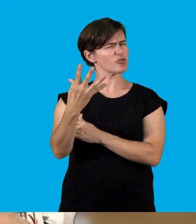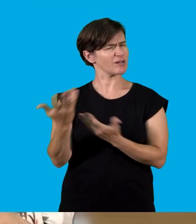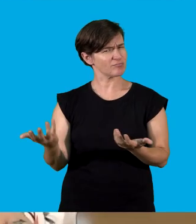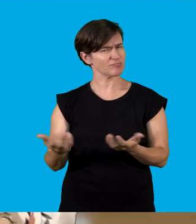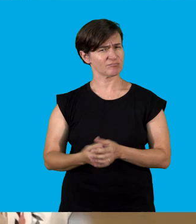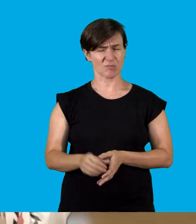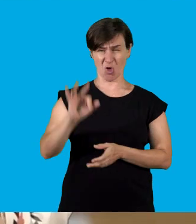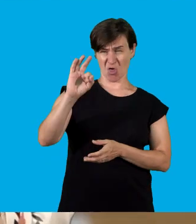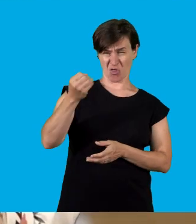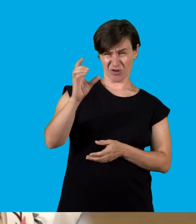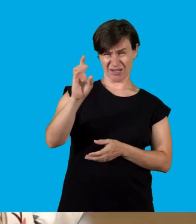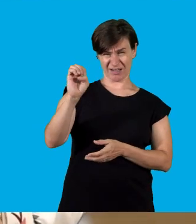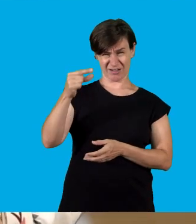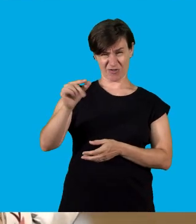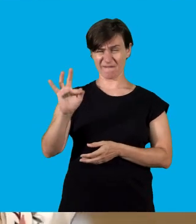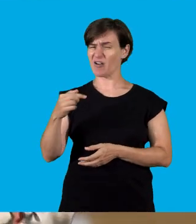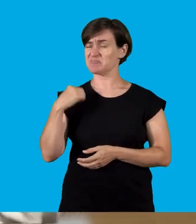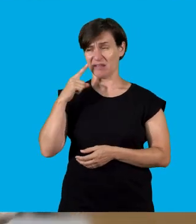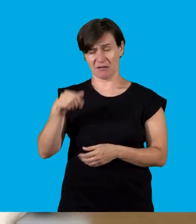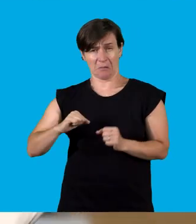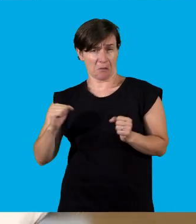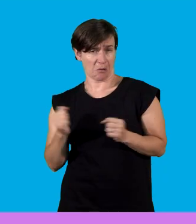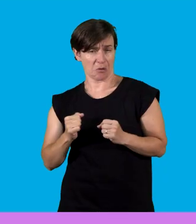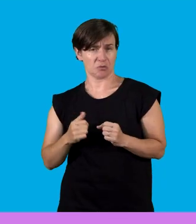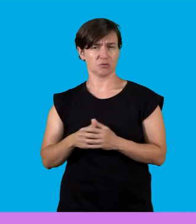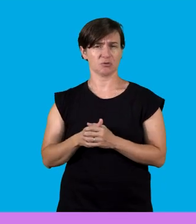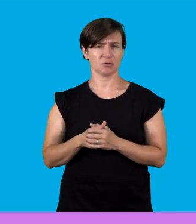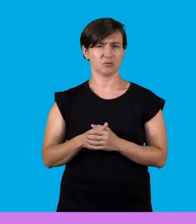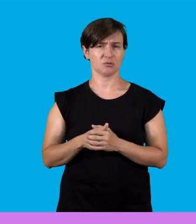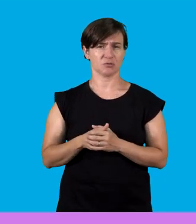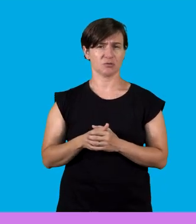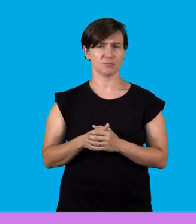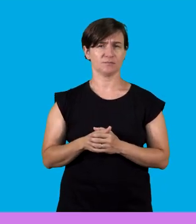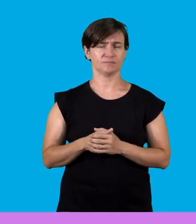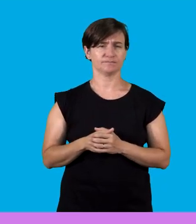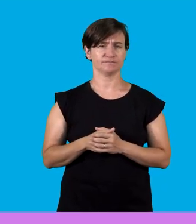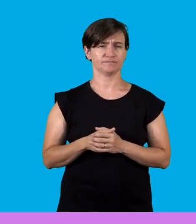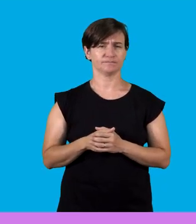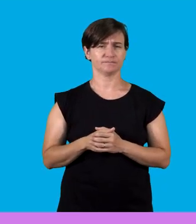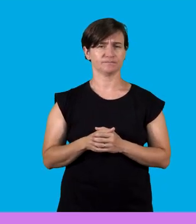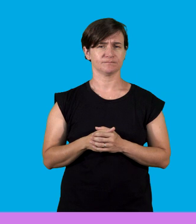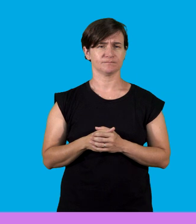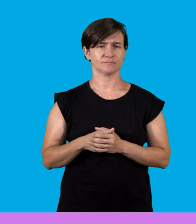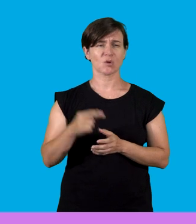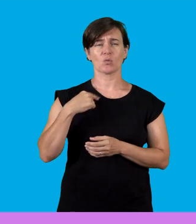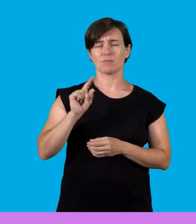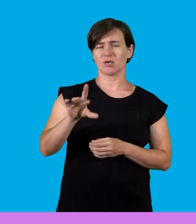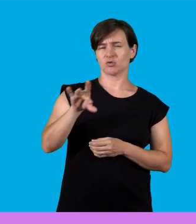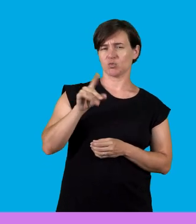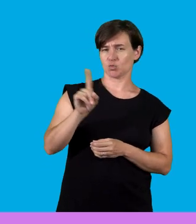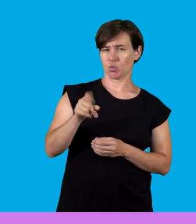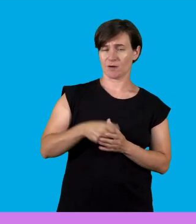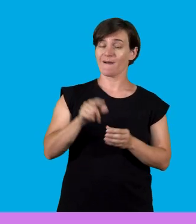Fahrenheit sounds kind of cold. Let's quickly look. So, the first thing we do is we choose the